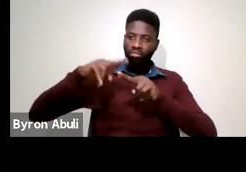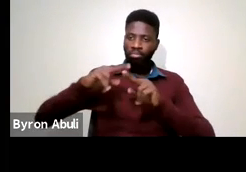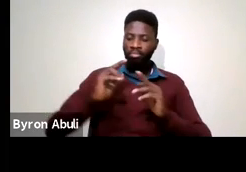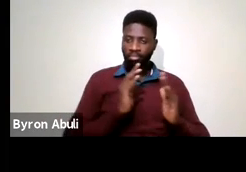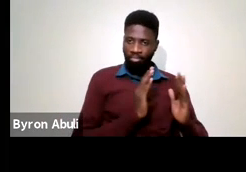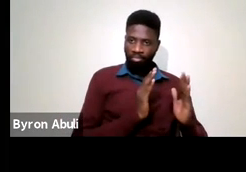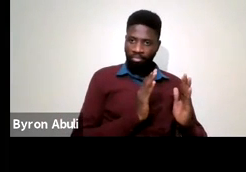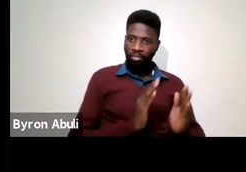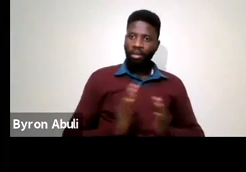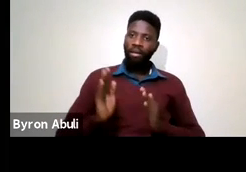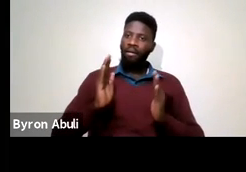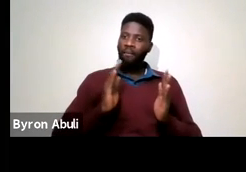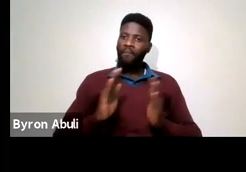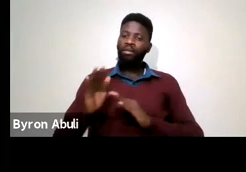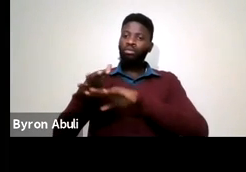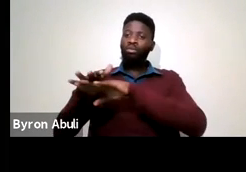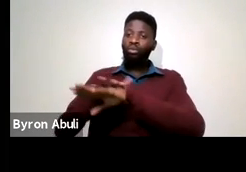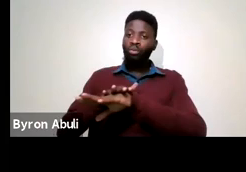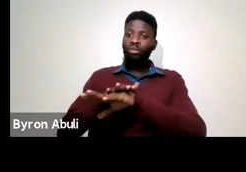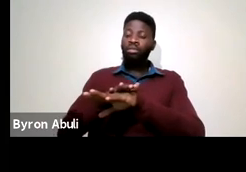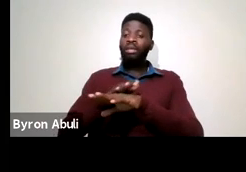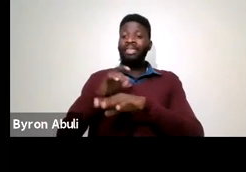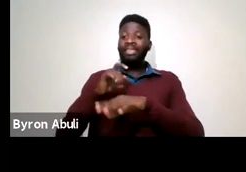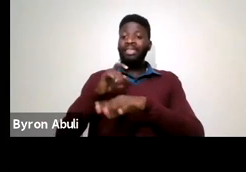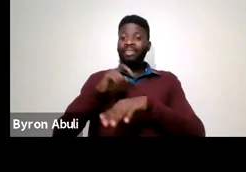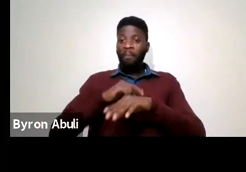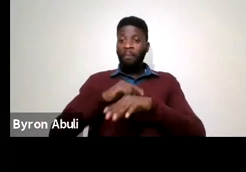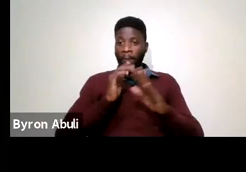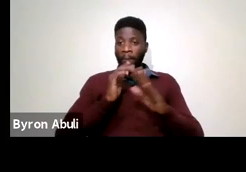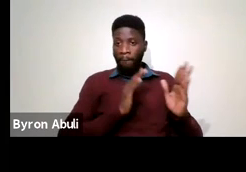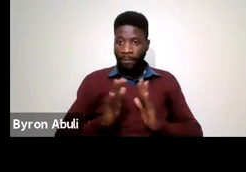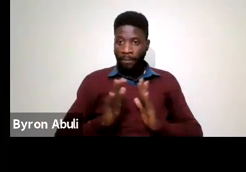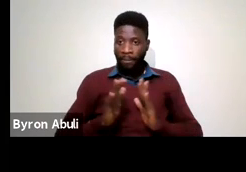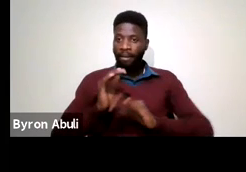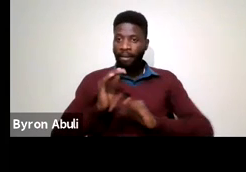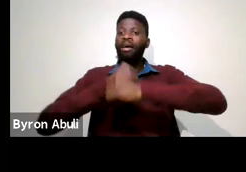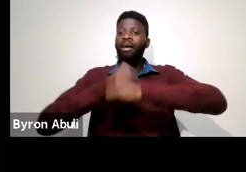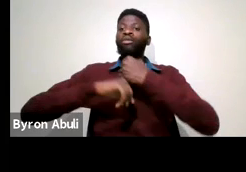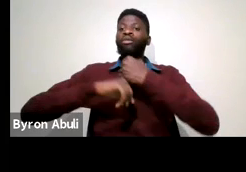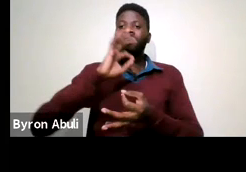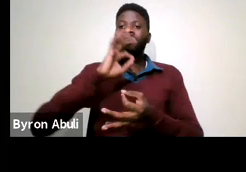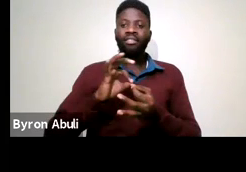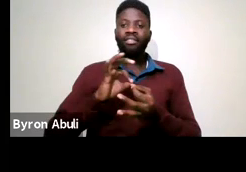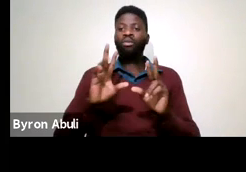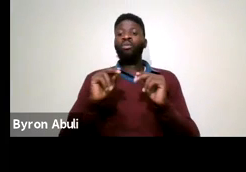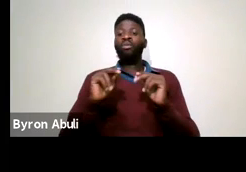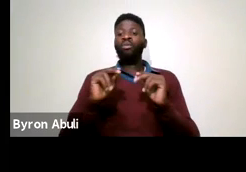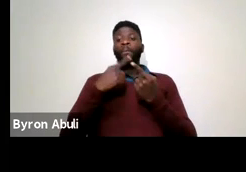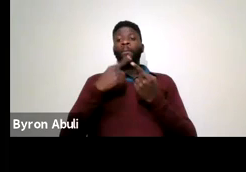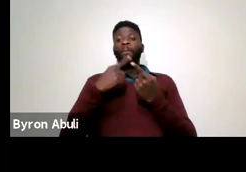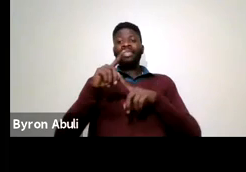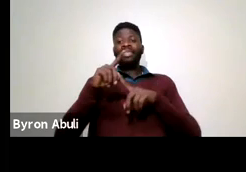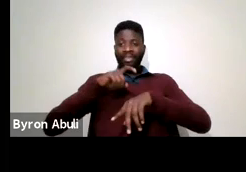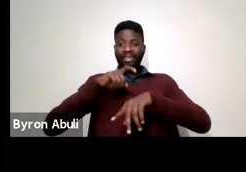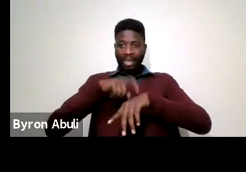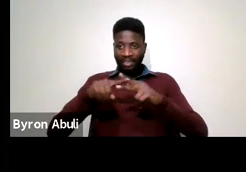pole, because things will not go the way you plan, but as soon as you get there, slowly by slowly, you